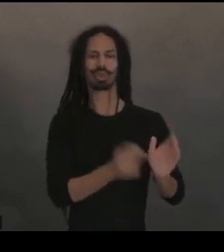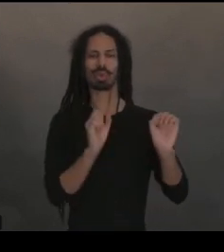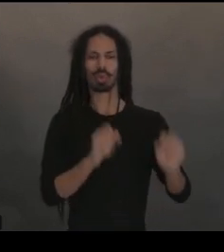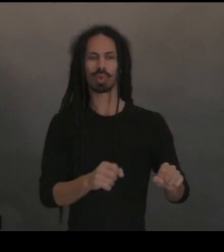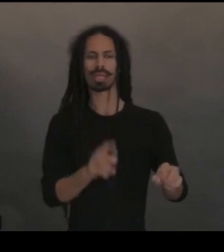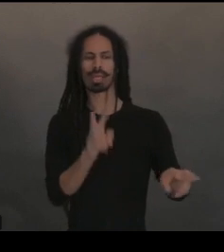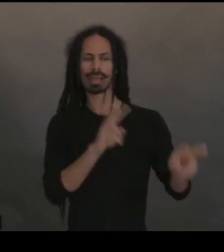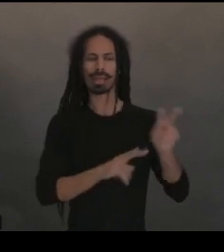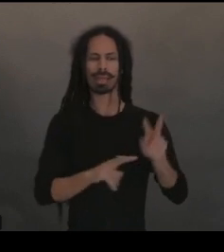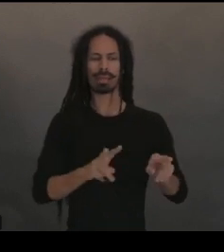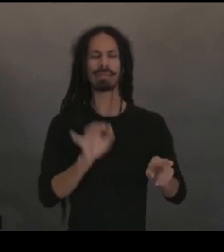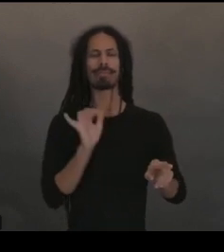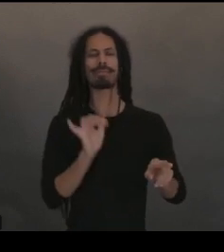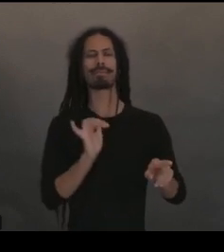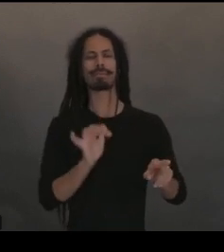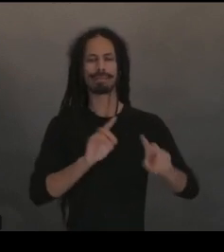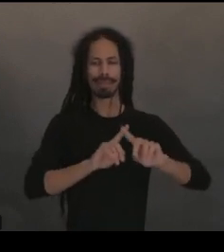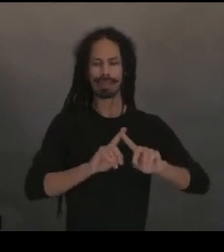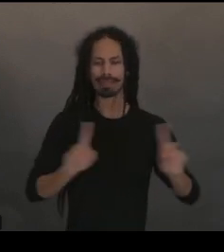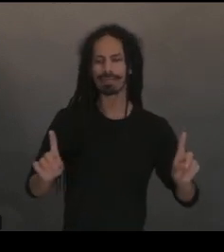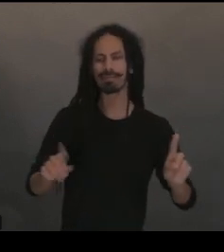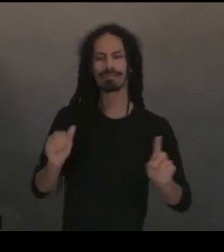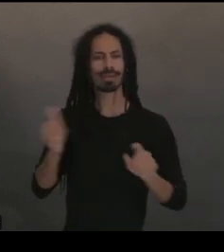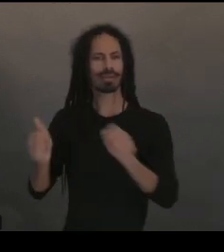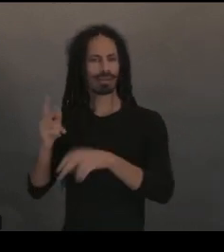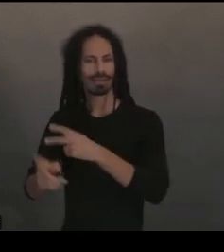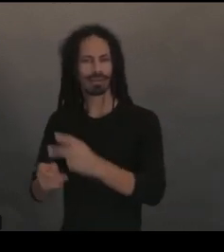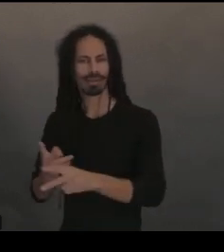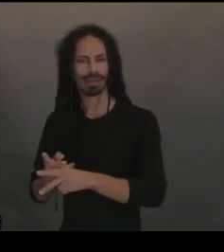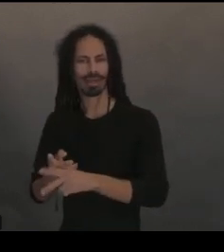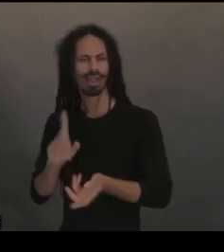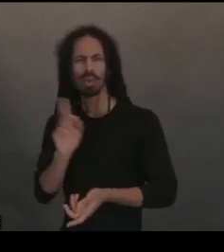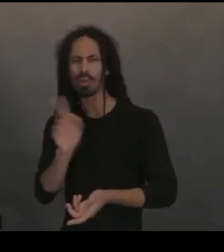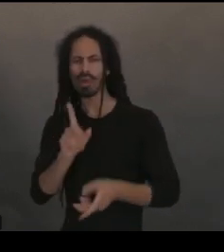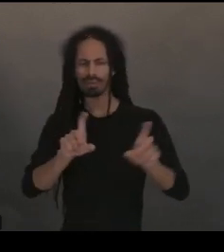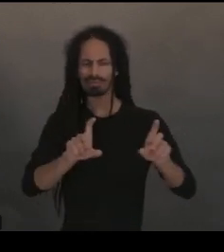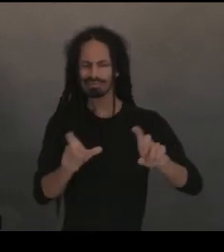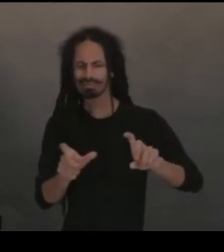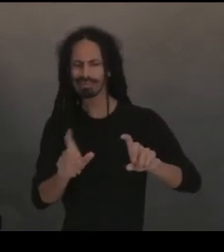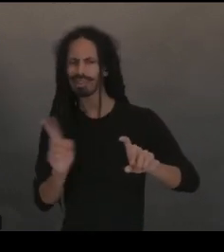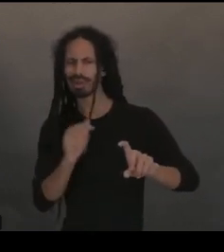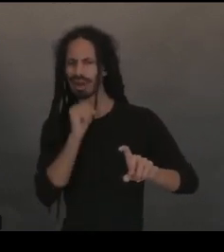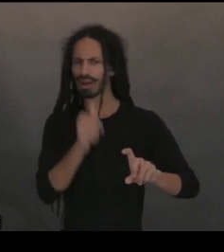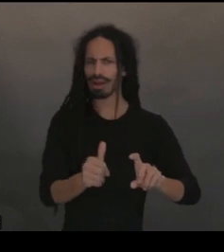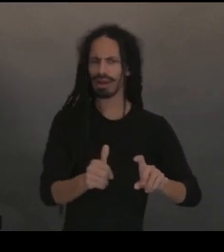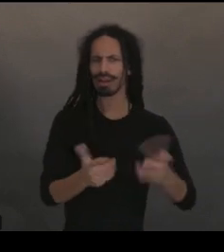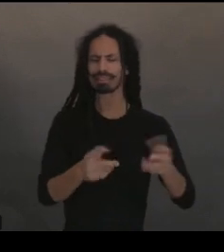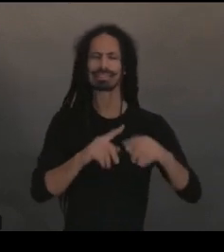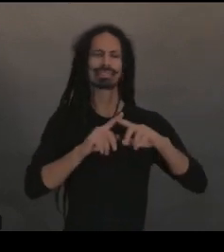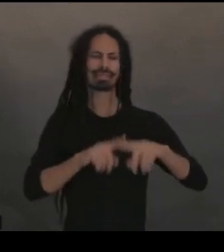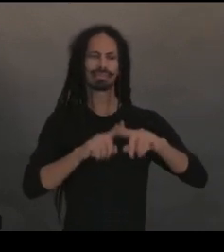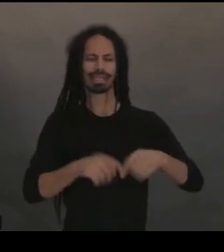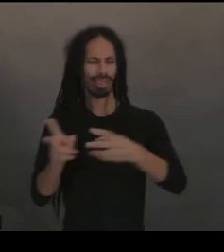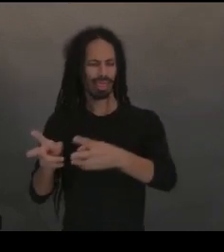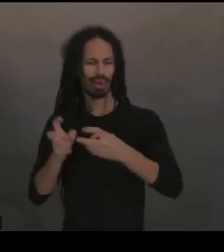slight differences of what should be italicized and what shouldn't be italicized, depending on the source type.